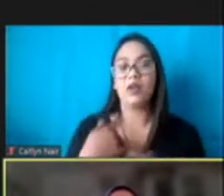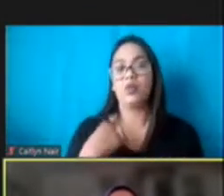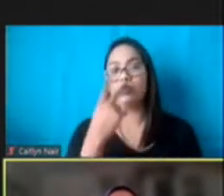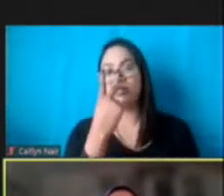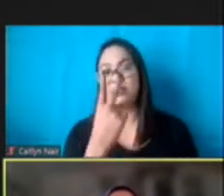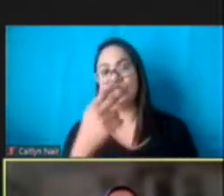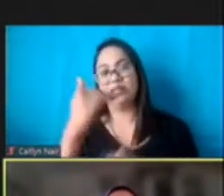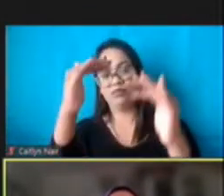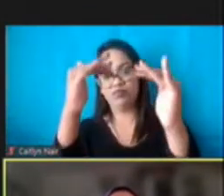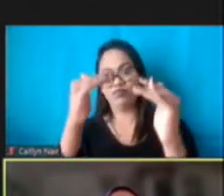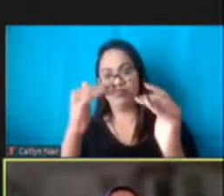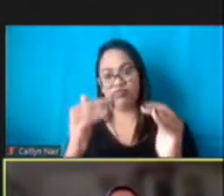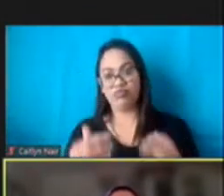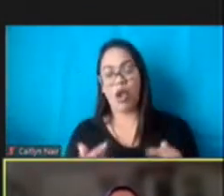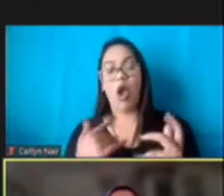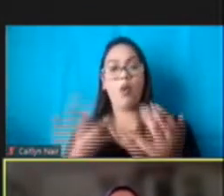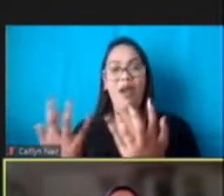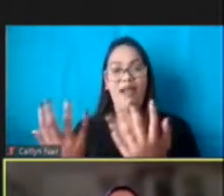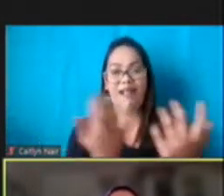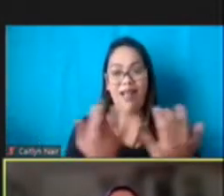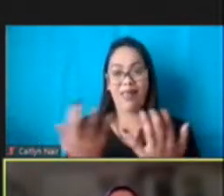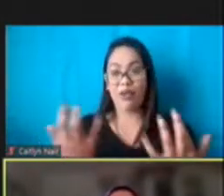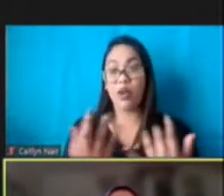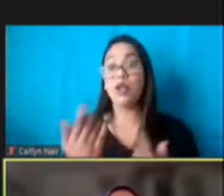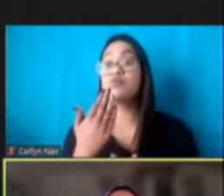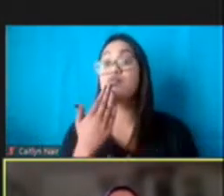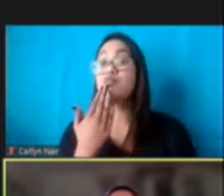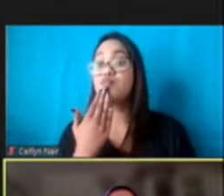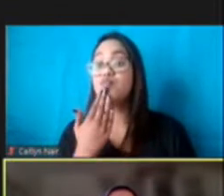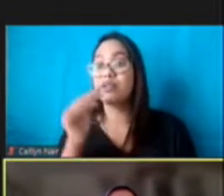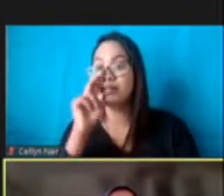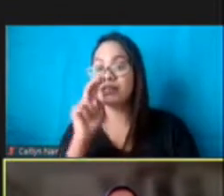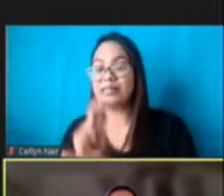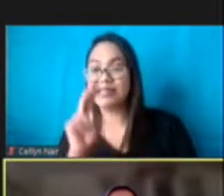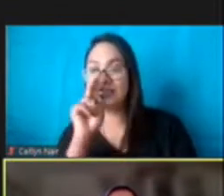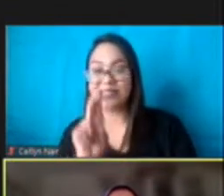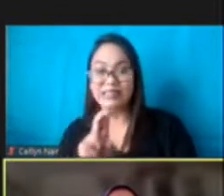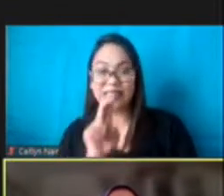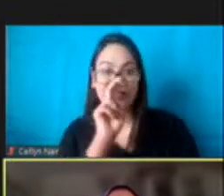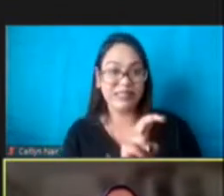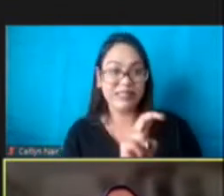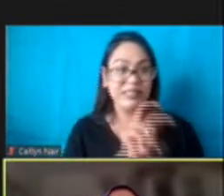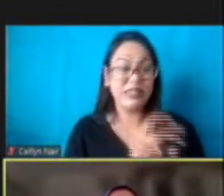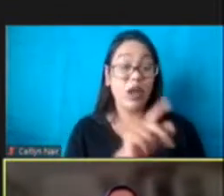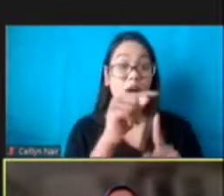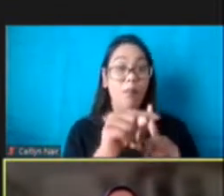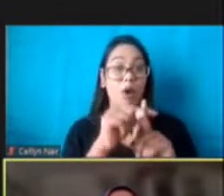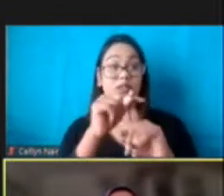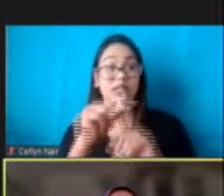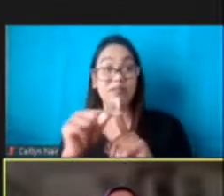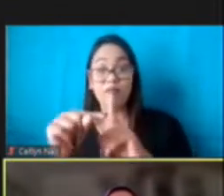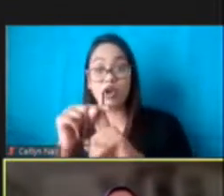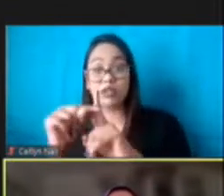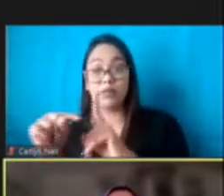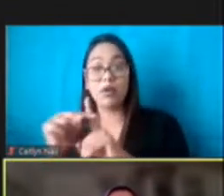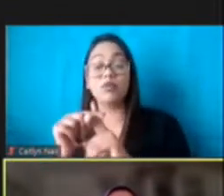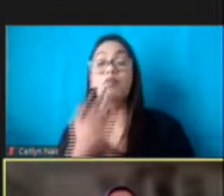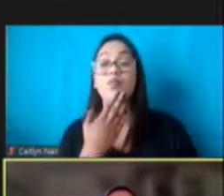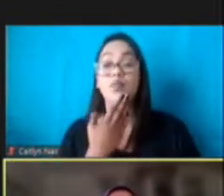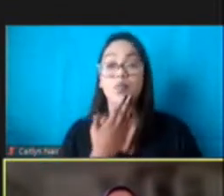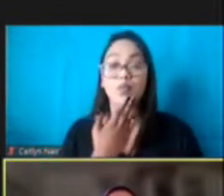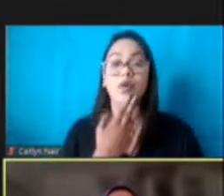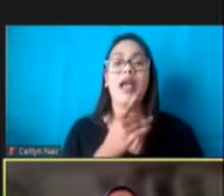data too early. Many patients are in the hospital testing positive incidentally. There's more capacity in the hospital, more